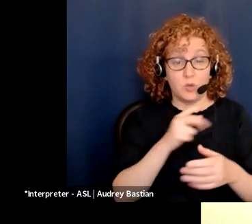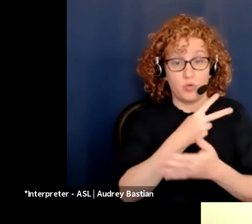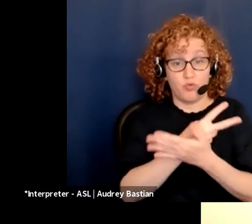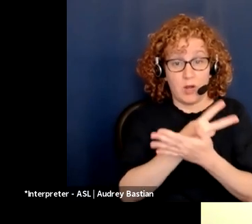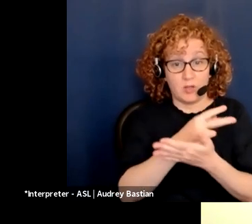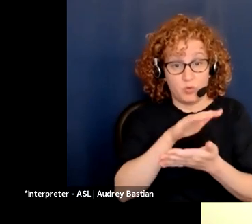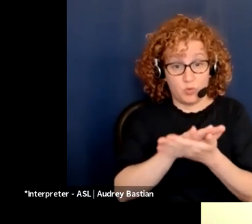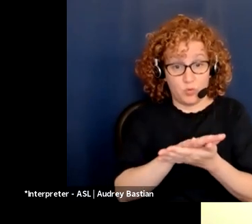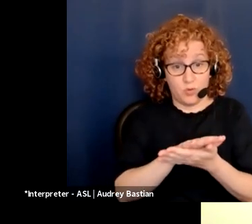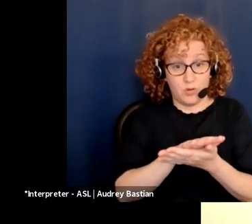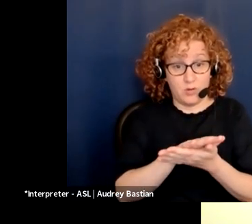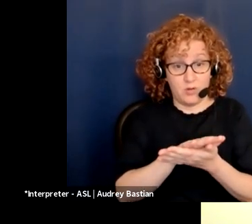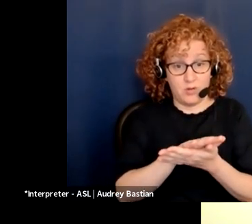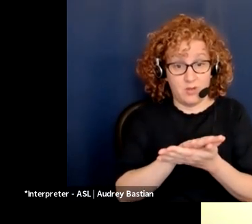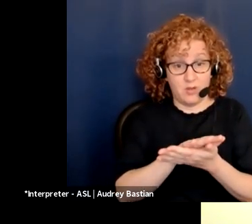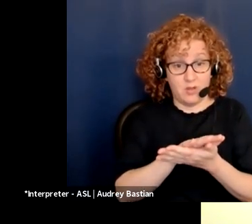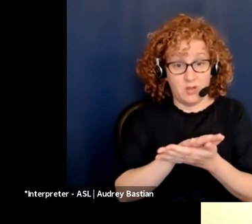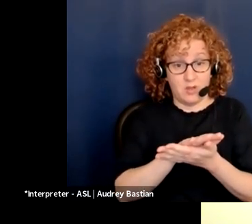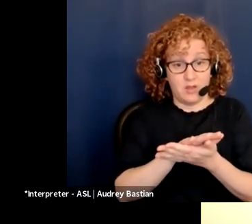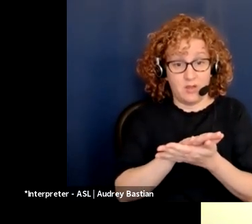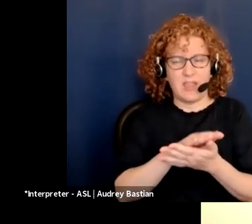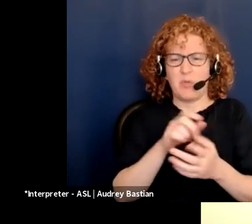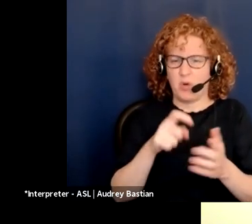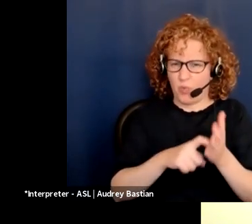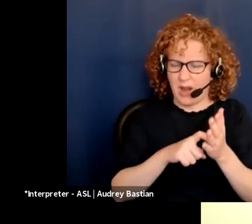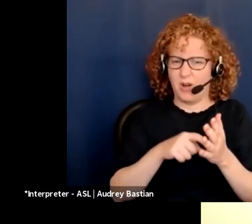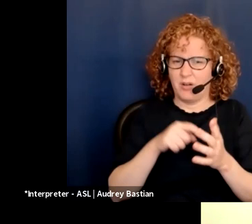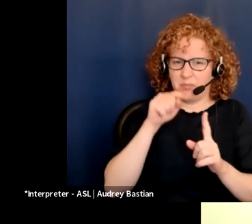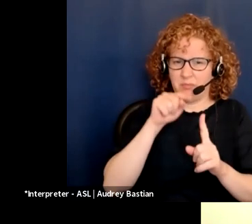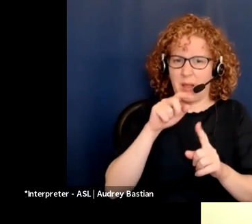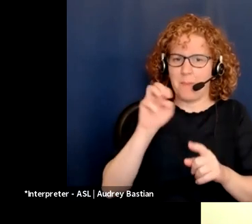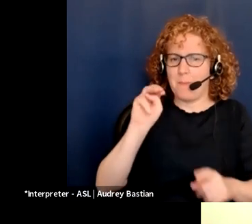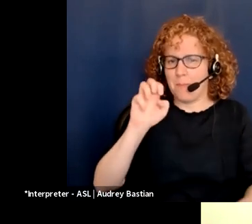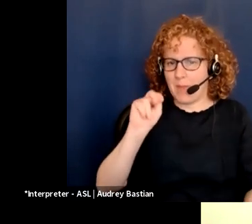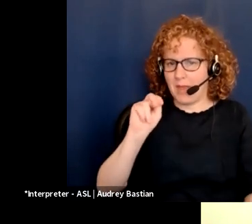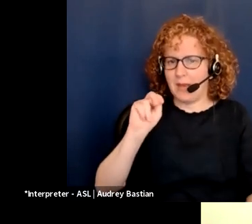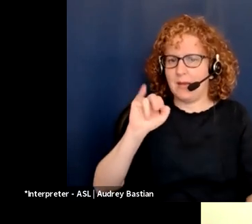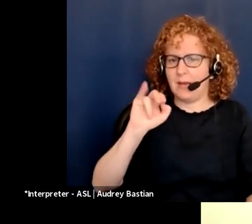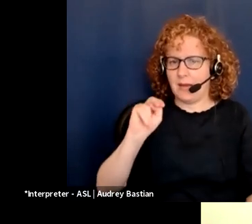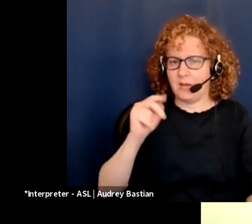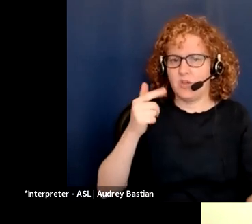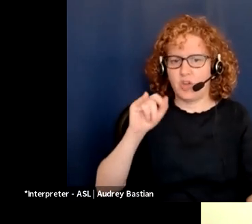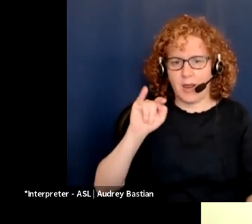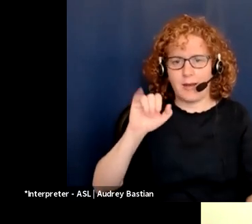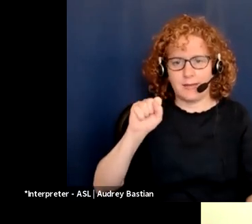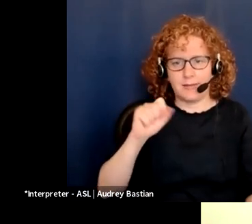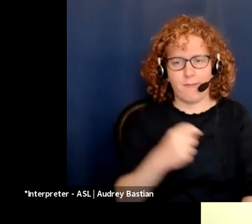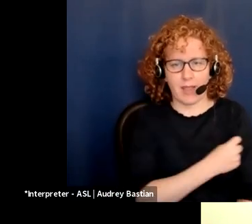that required the meningitis vaccine because it was a state where there were